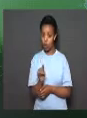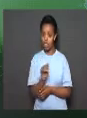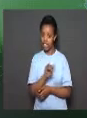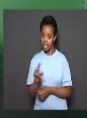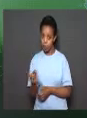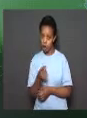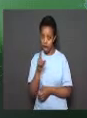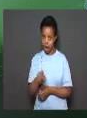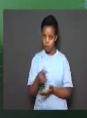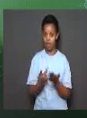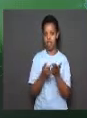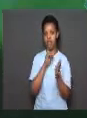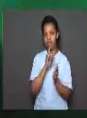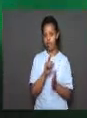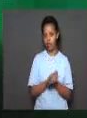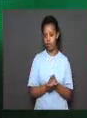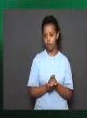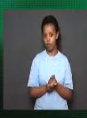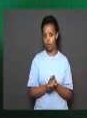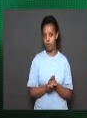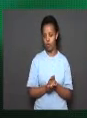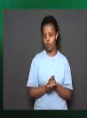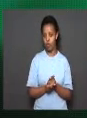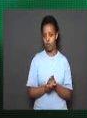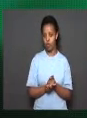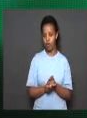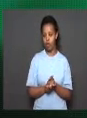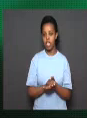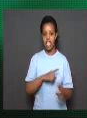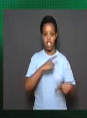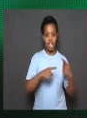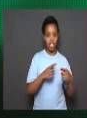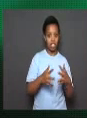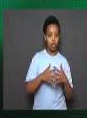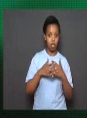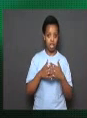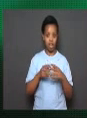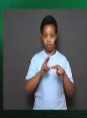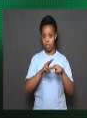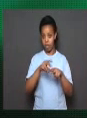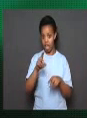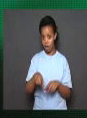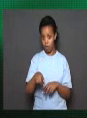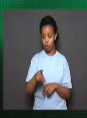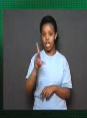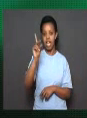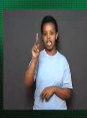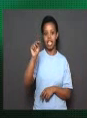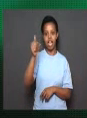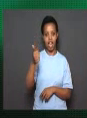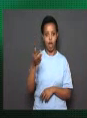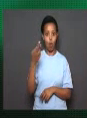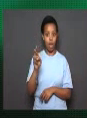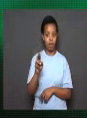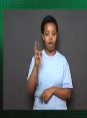should look similar to this. You should have labeled the genetic material, DNA,